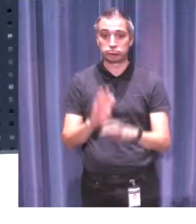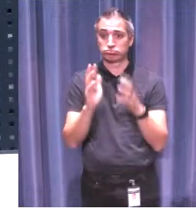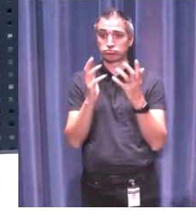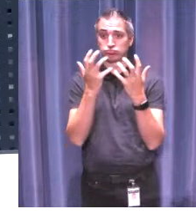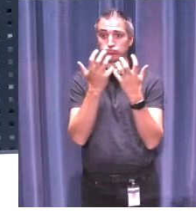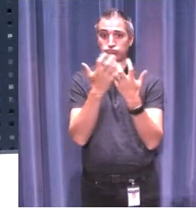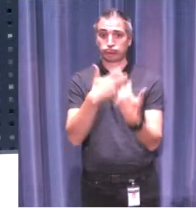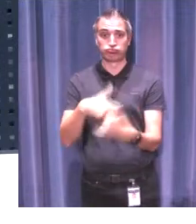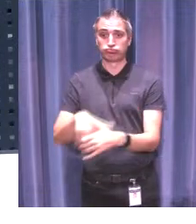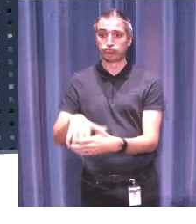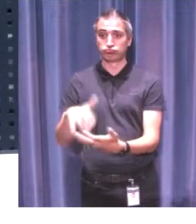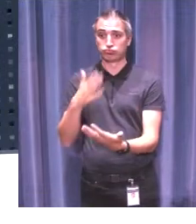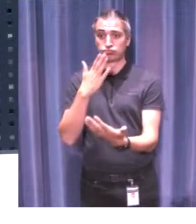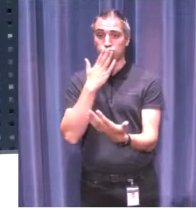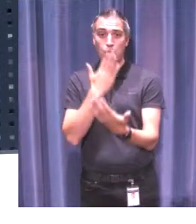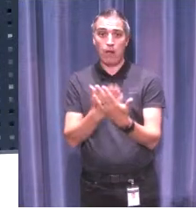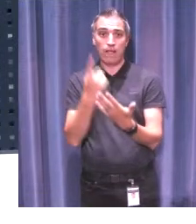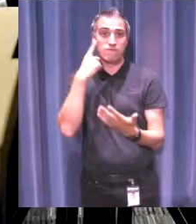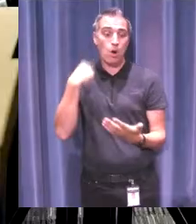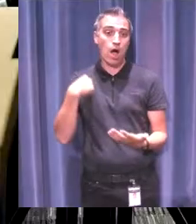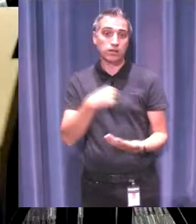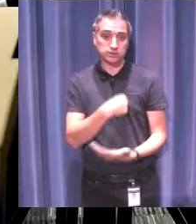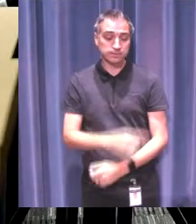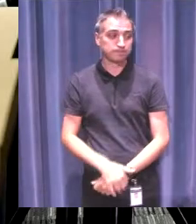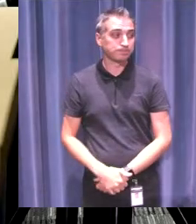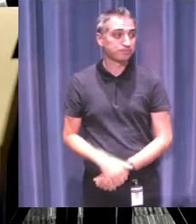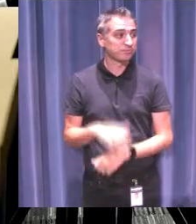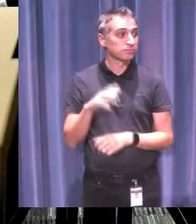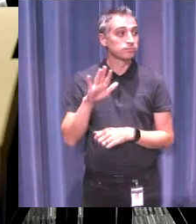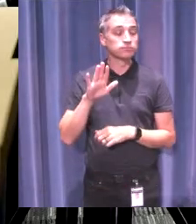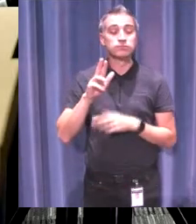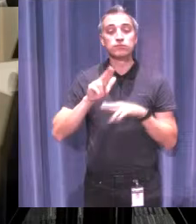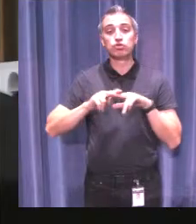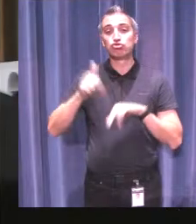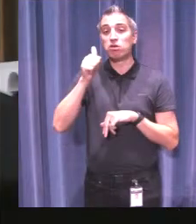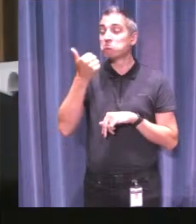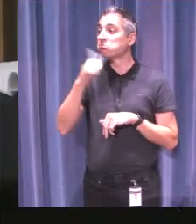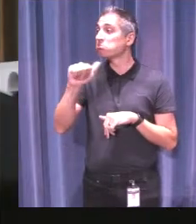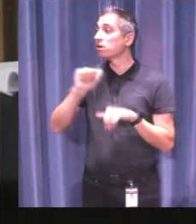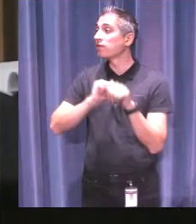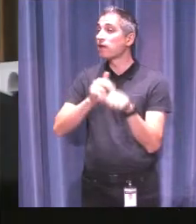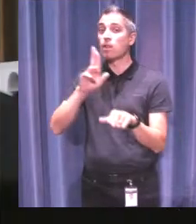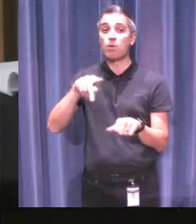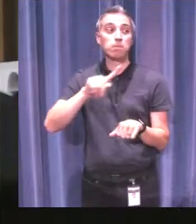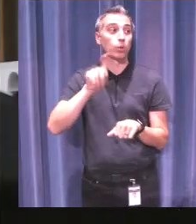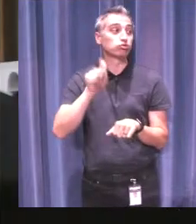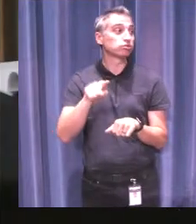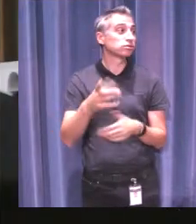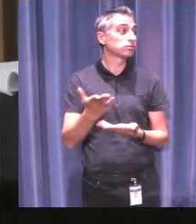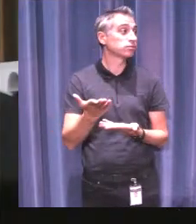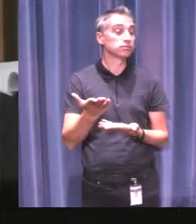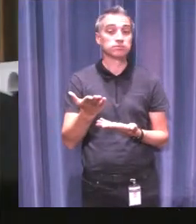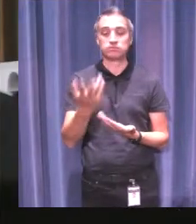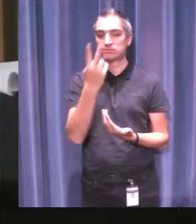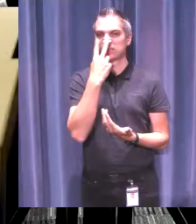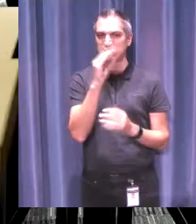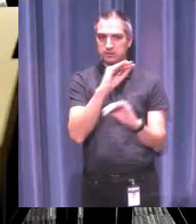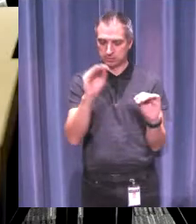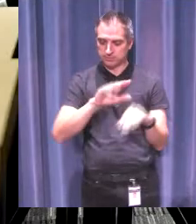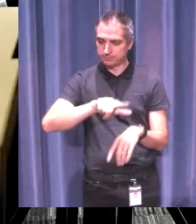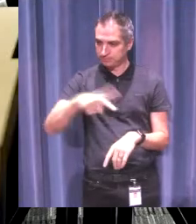us. Okay, Are thank there you. any follow-up questions on that question? Seeing none.